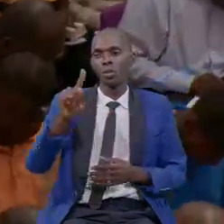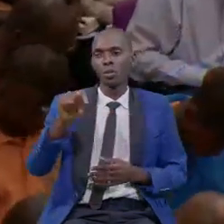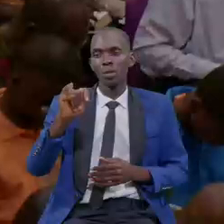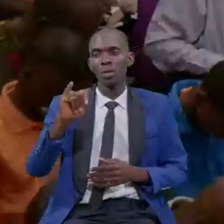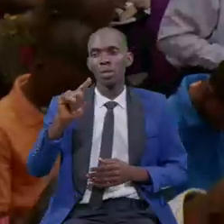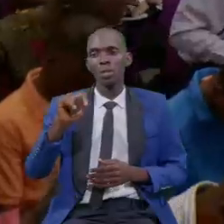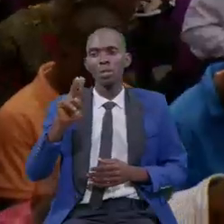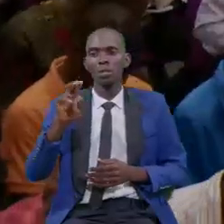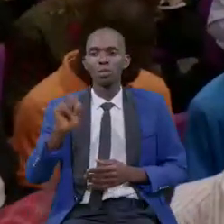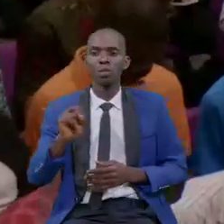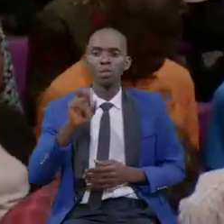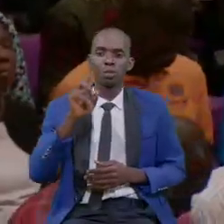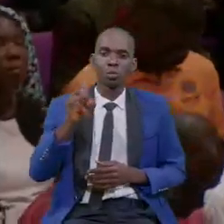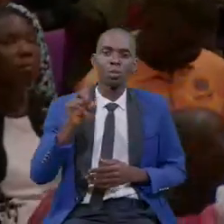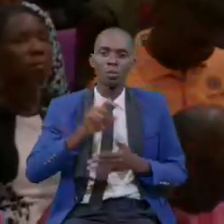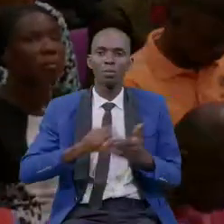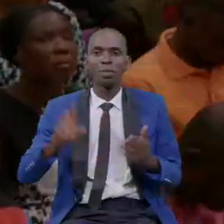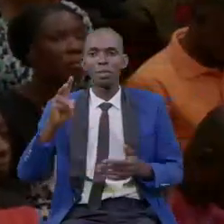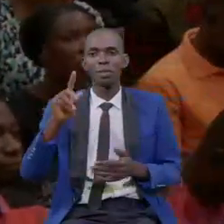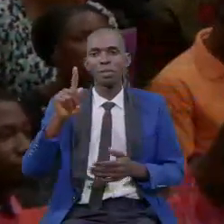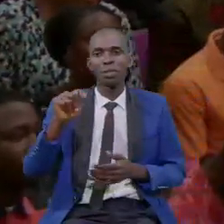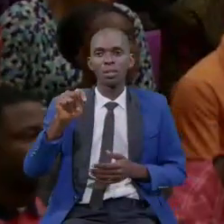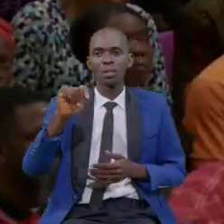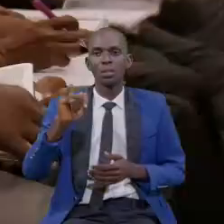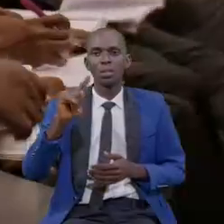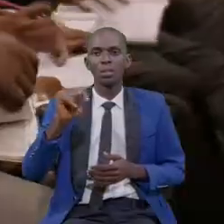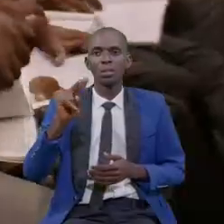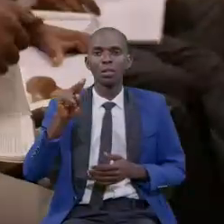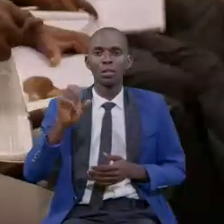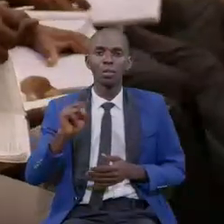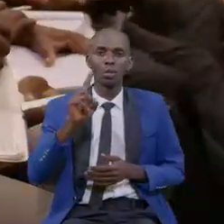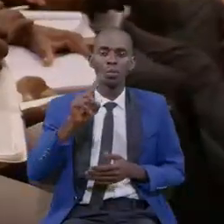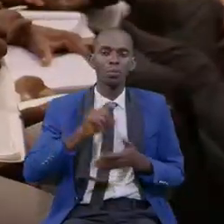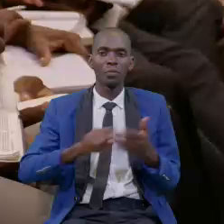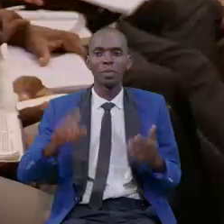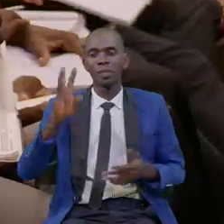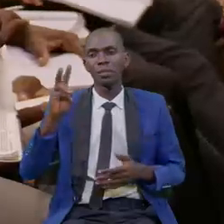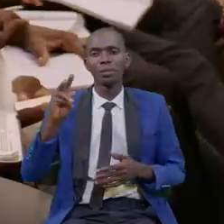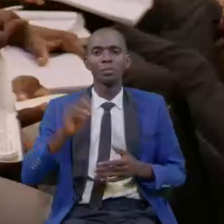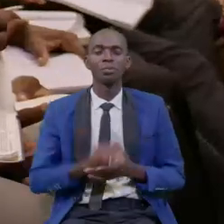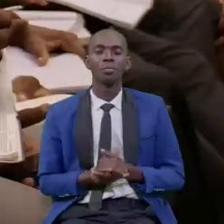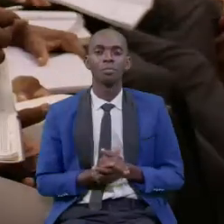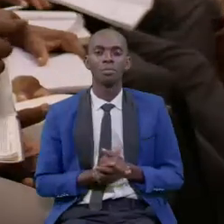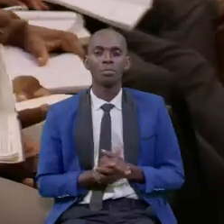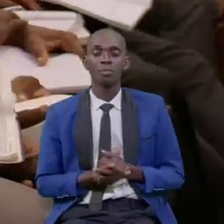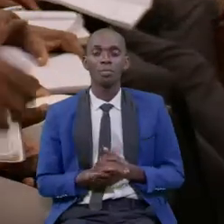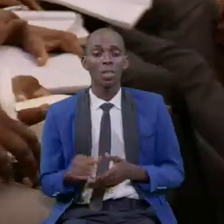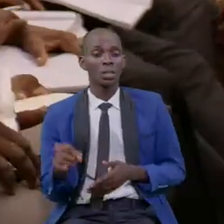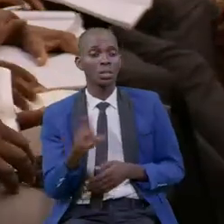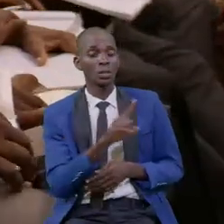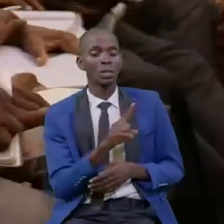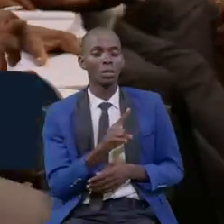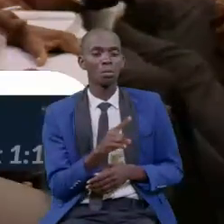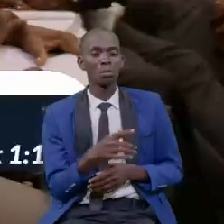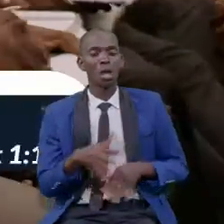from verse 16. Titus chapter 1, verse 16. They profess